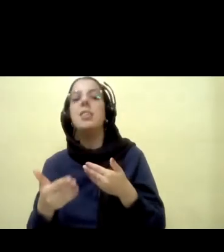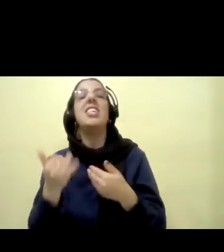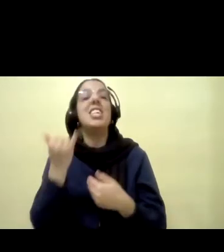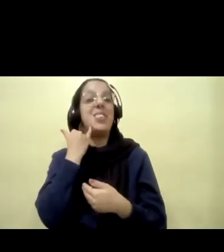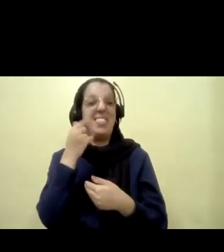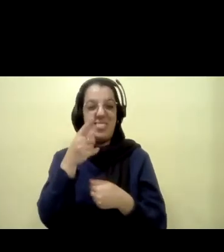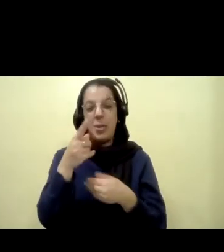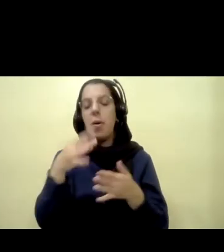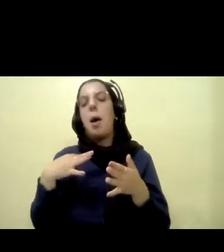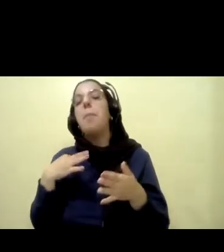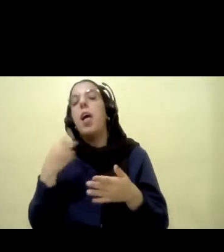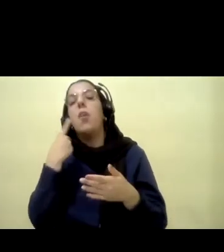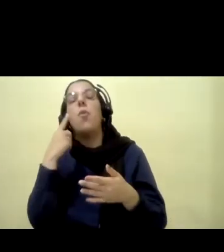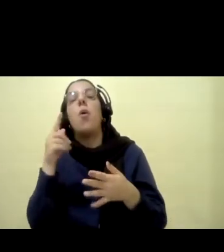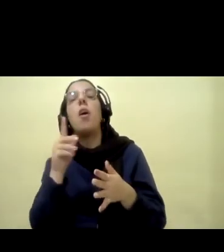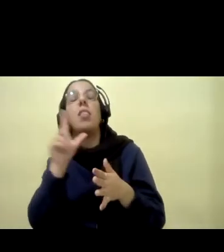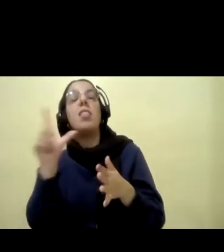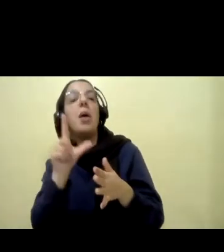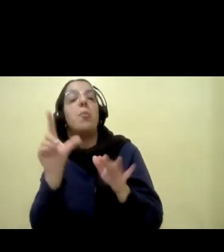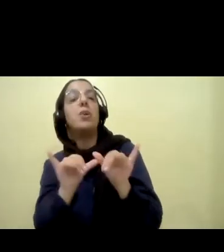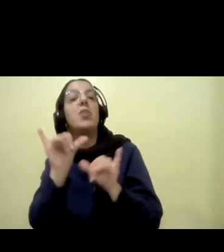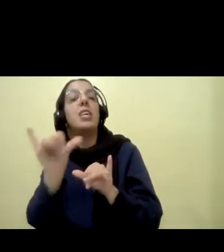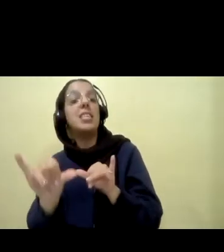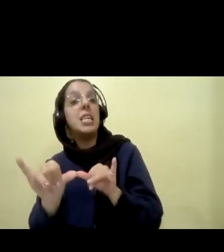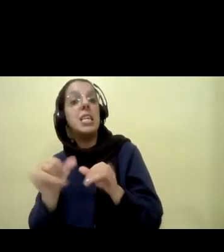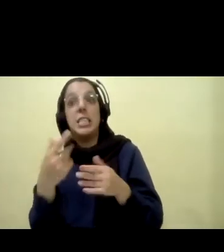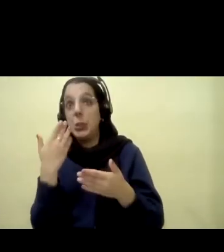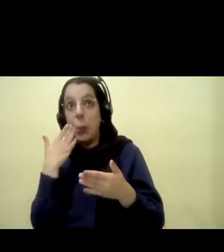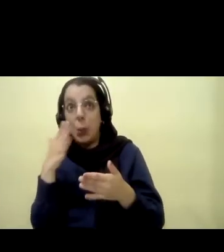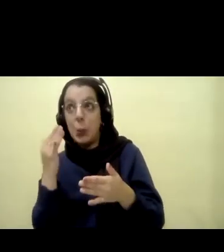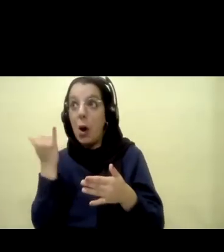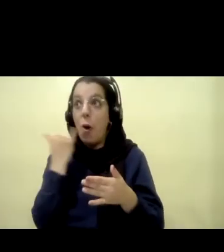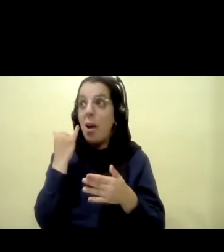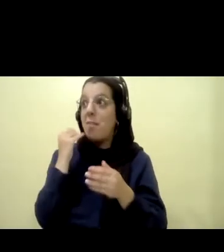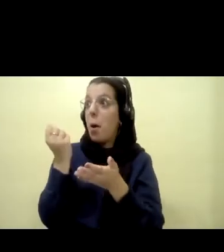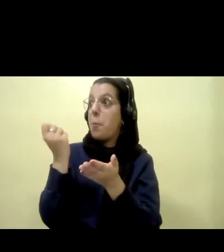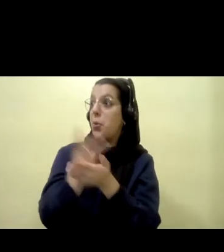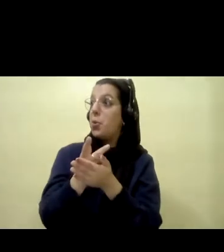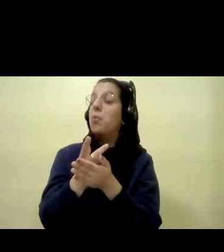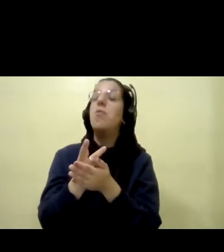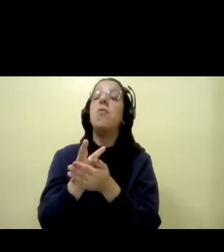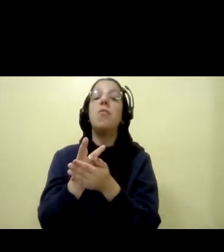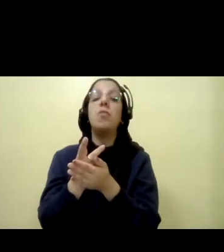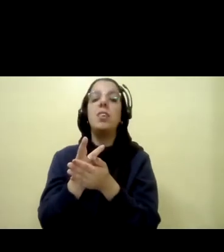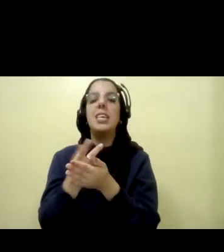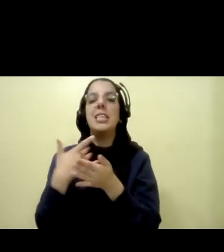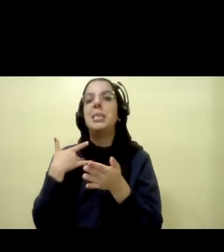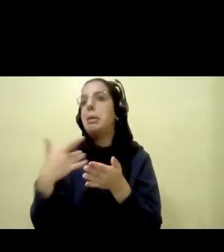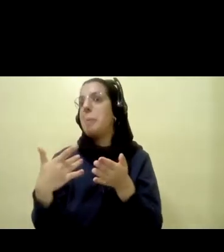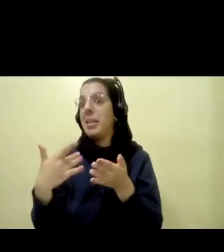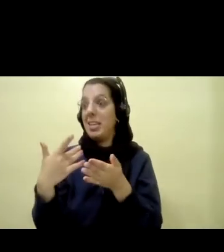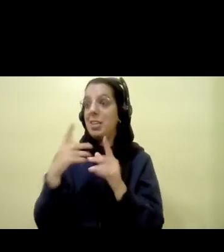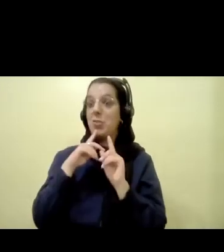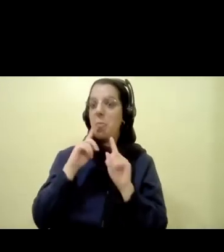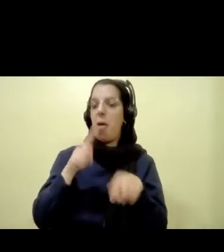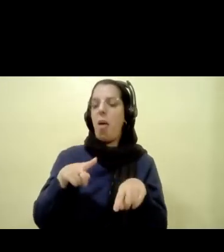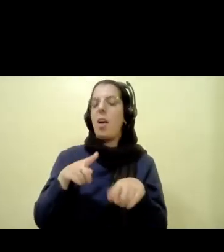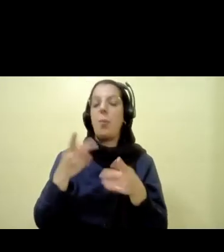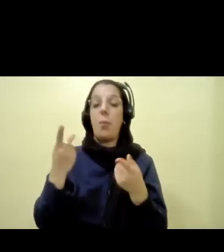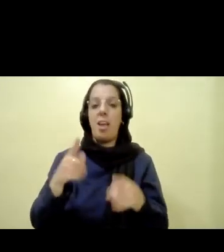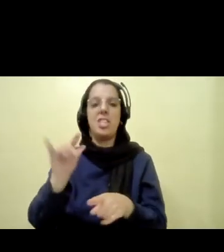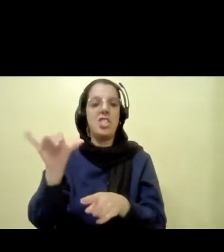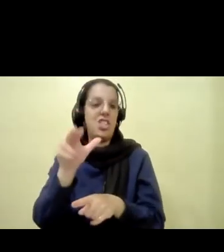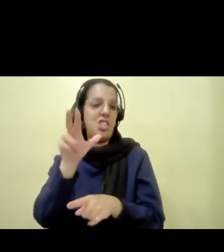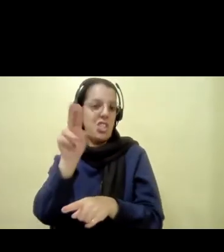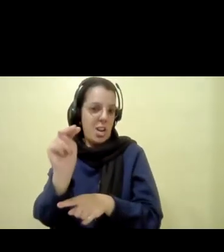library residence and you haven't heard back yet. You're not going to hear back about that grant probably until January. So